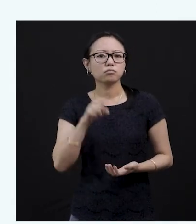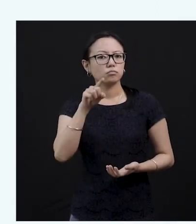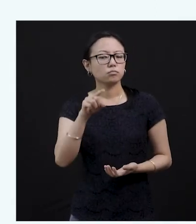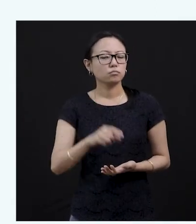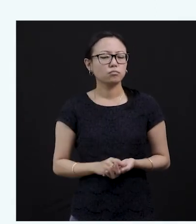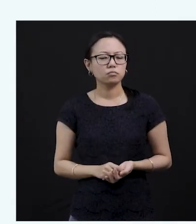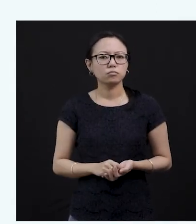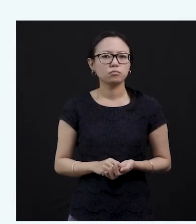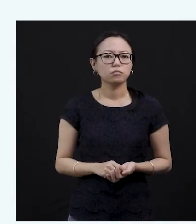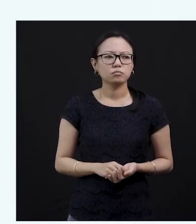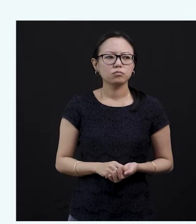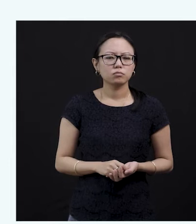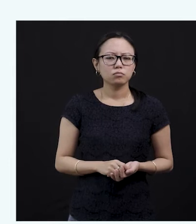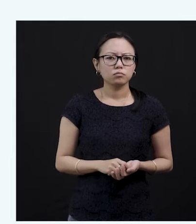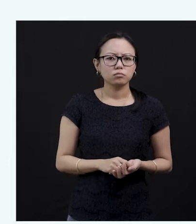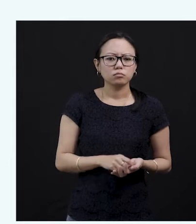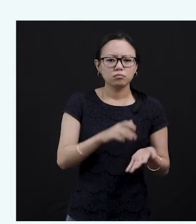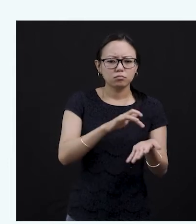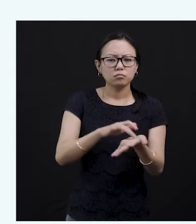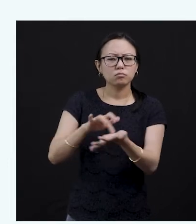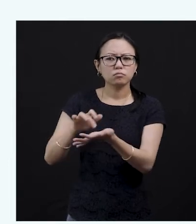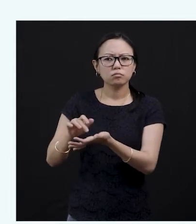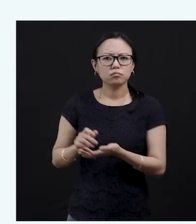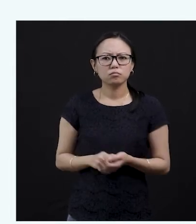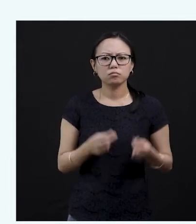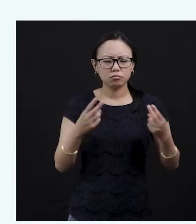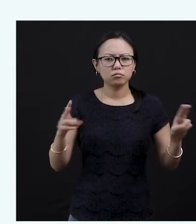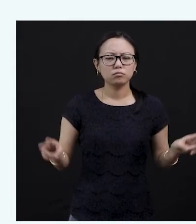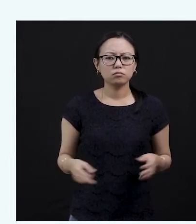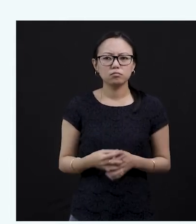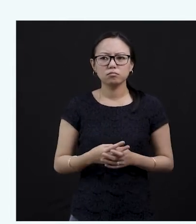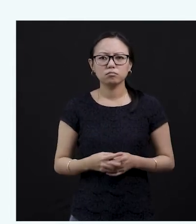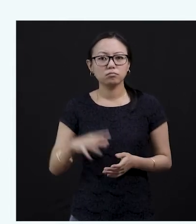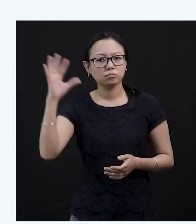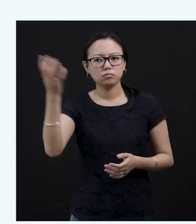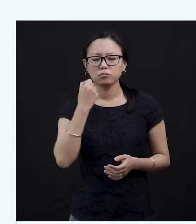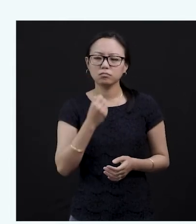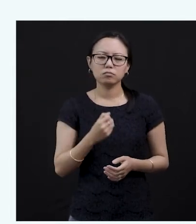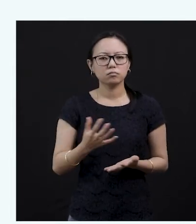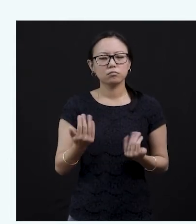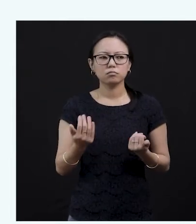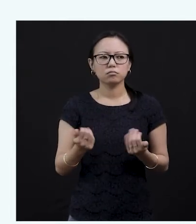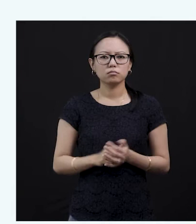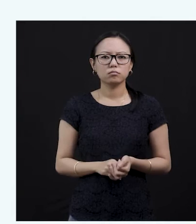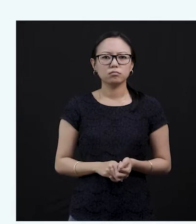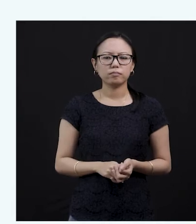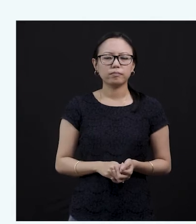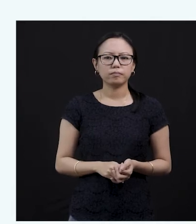be able to locate certain places, all right? So in the whole world, we have about